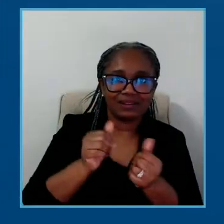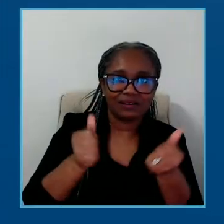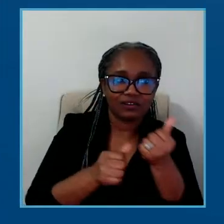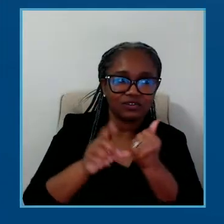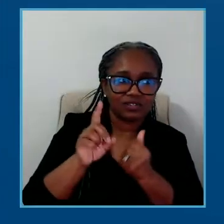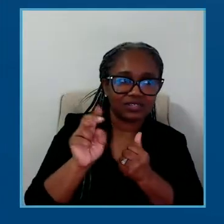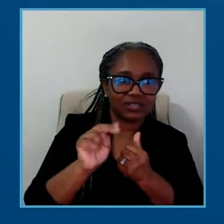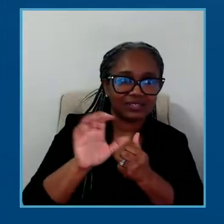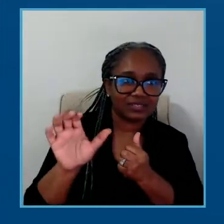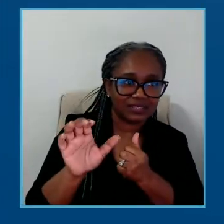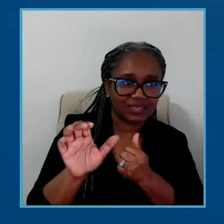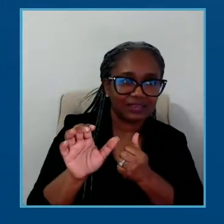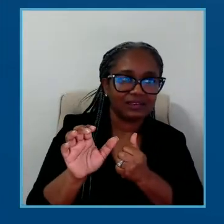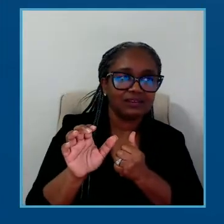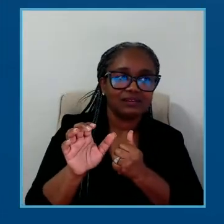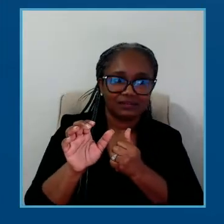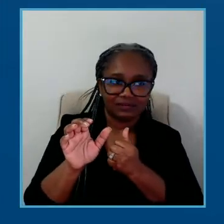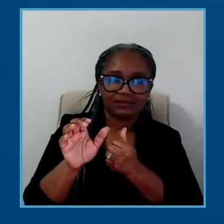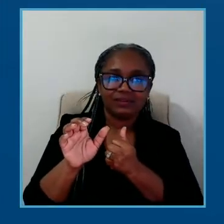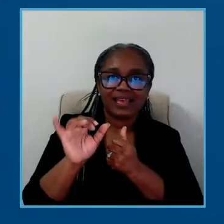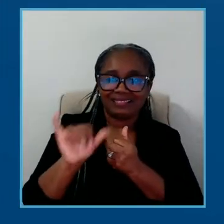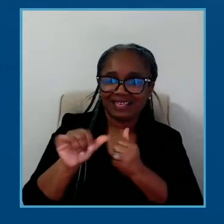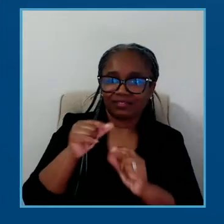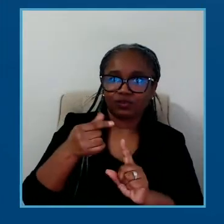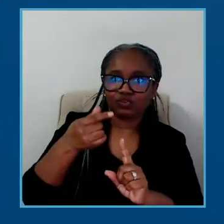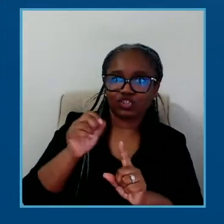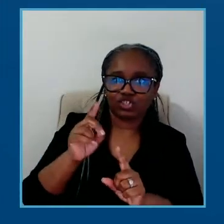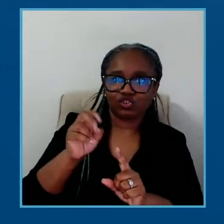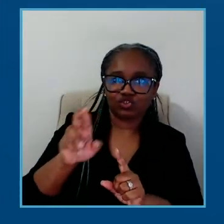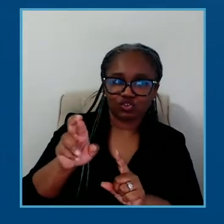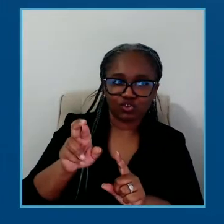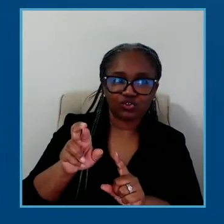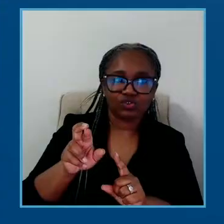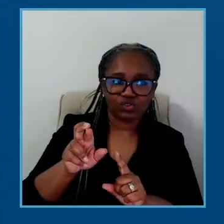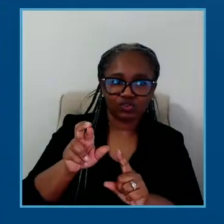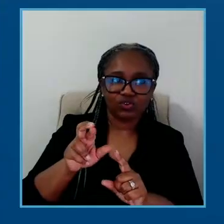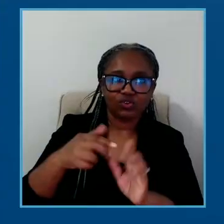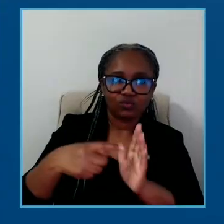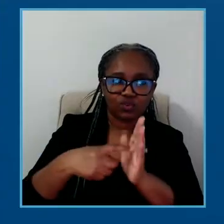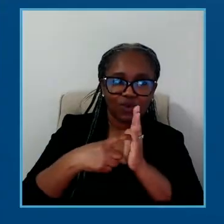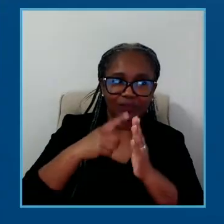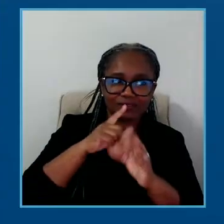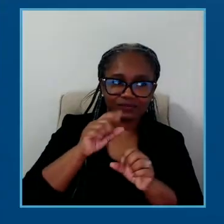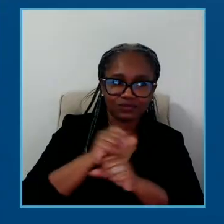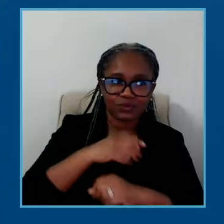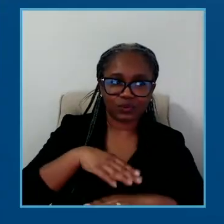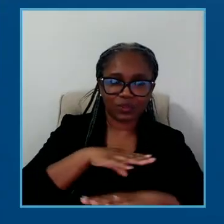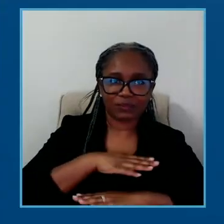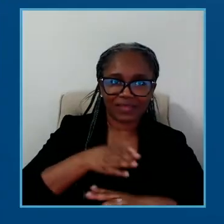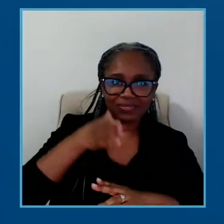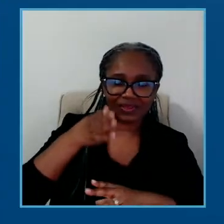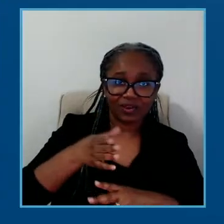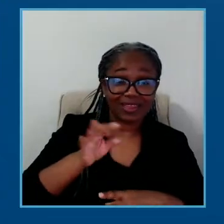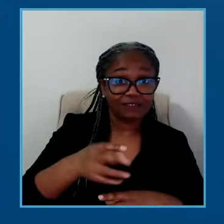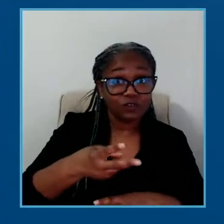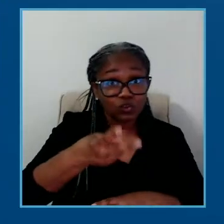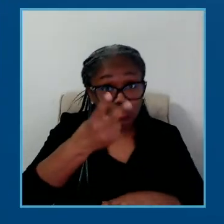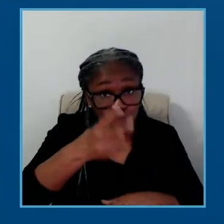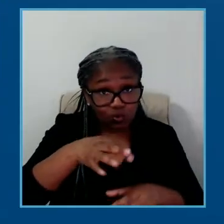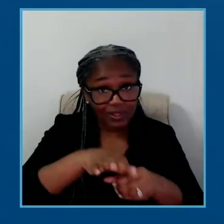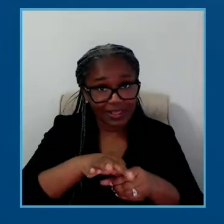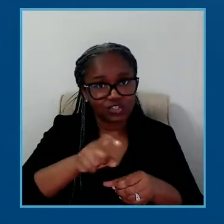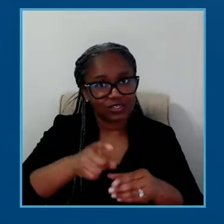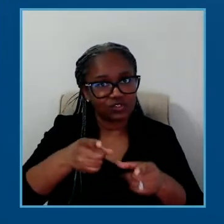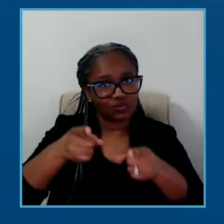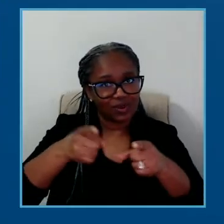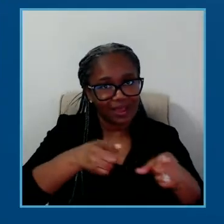rules of the DNC. If there are two elections that have to be run and they have different